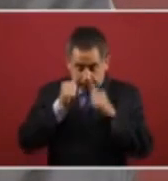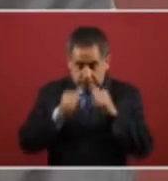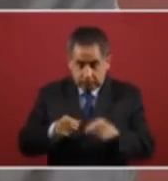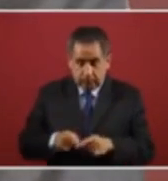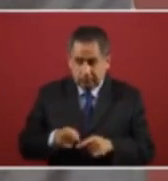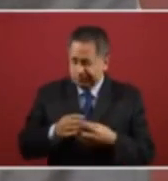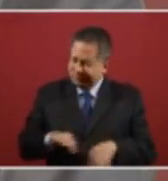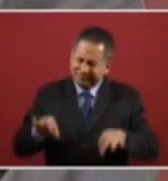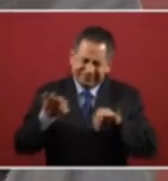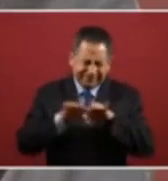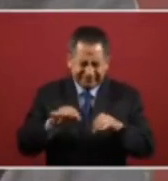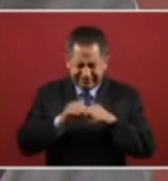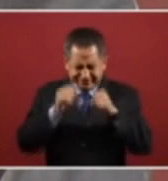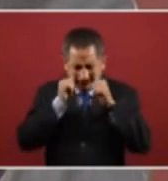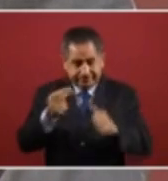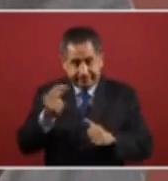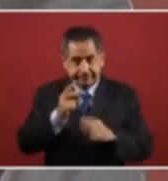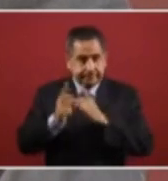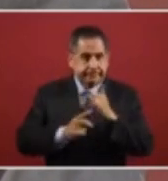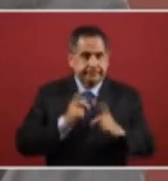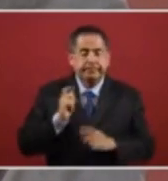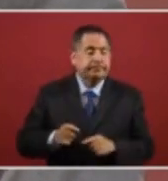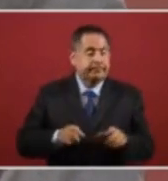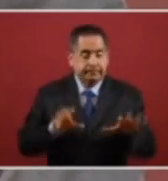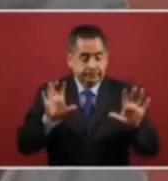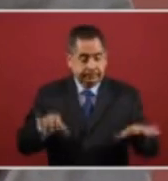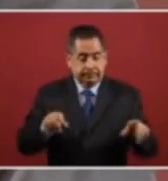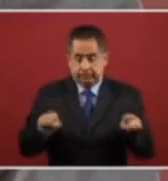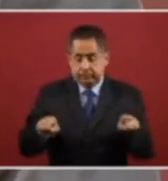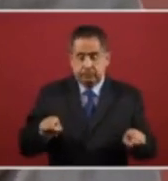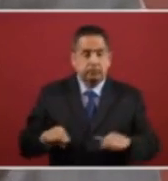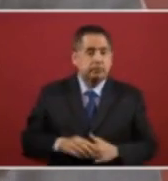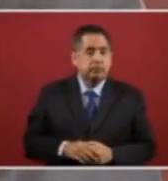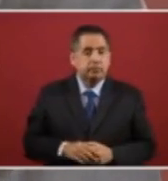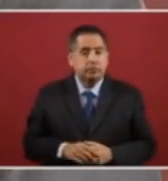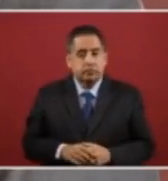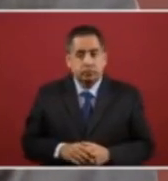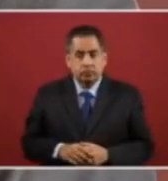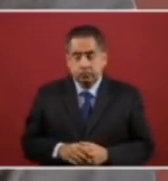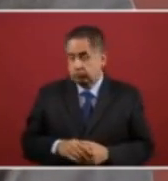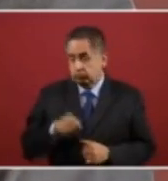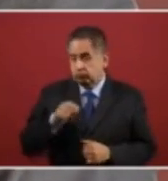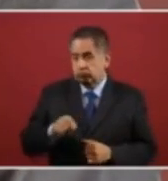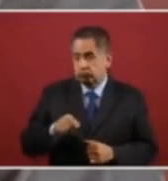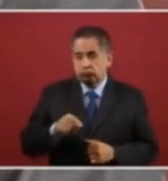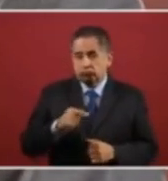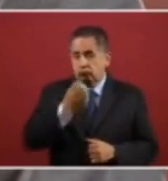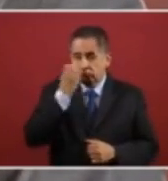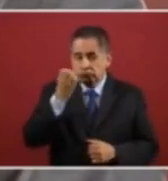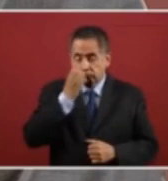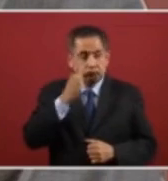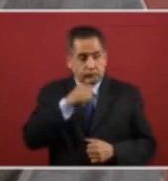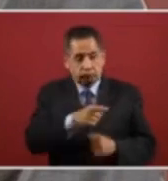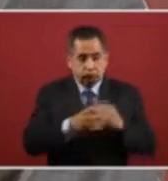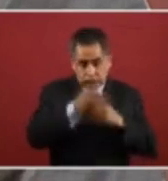We would are very interested in sports, and we want to fix the